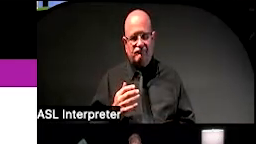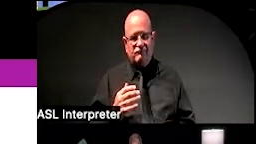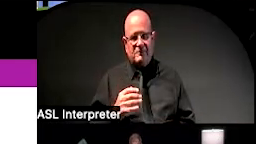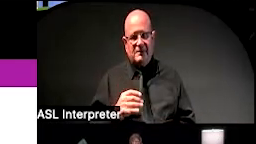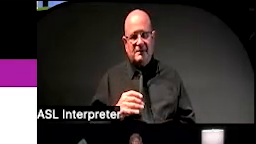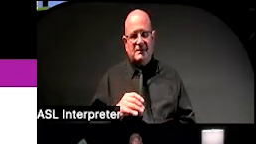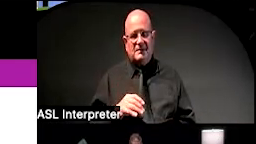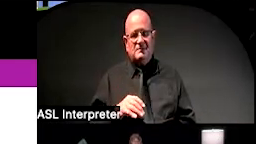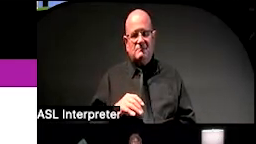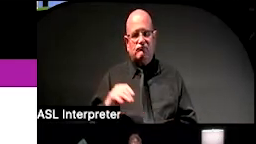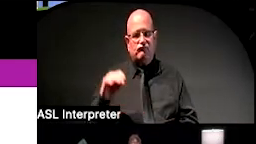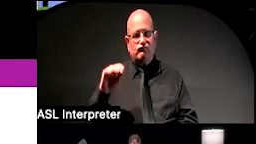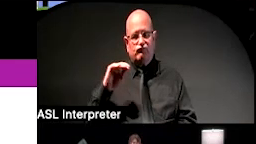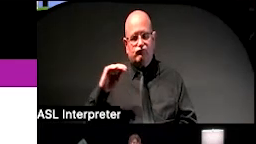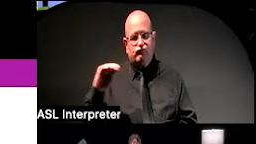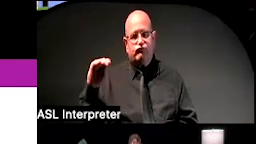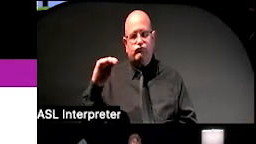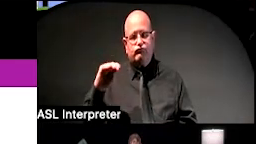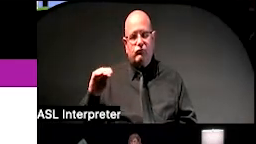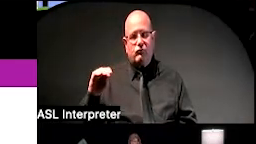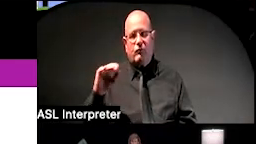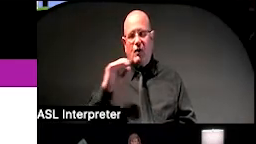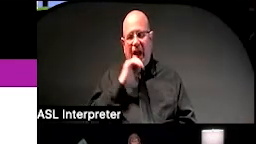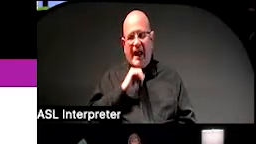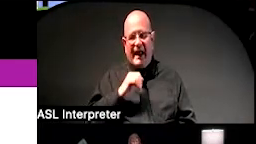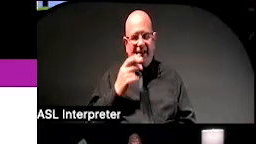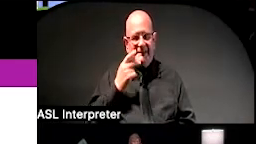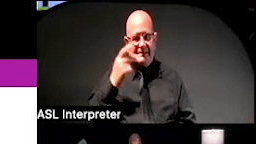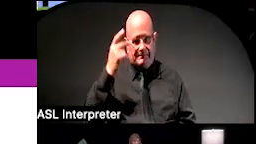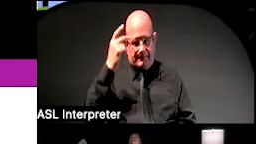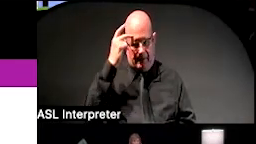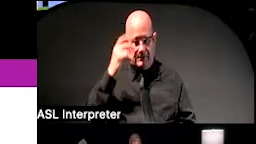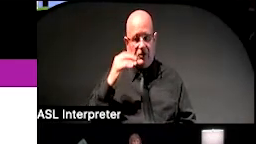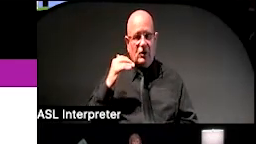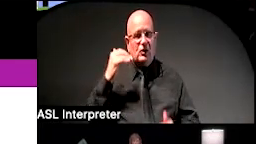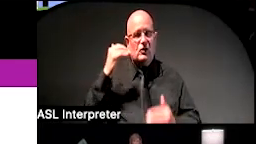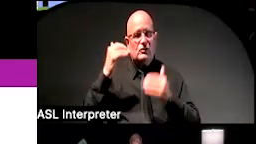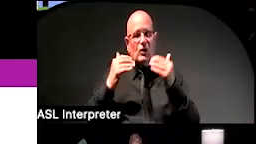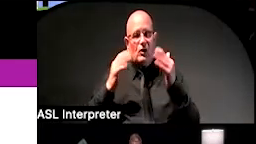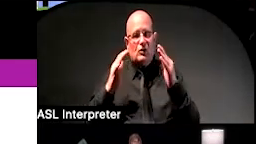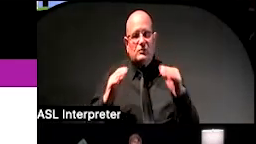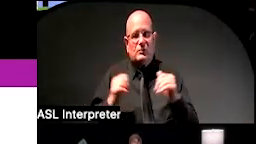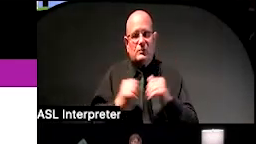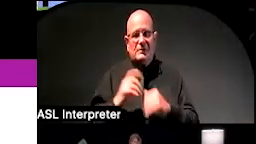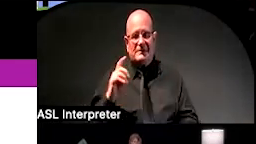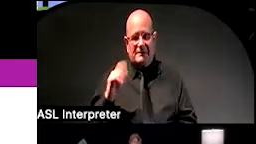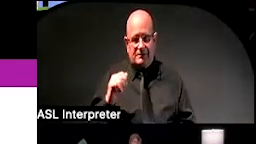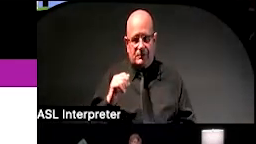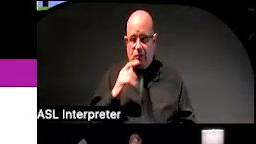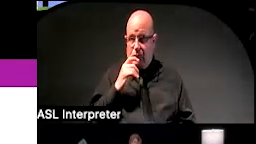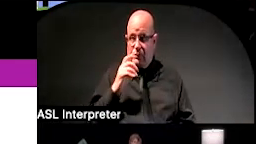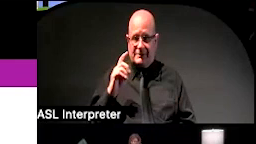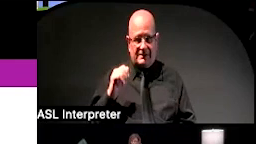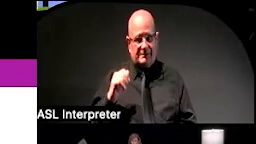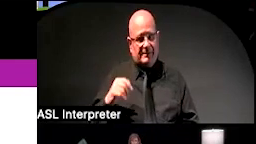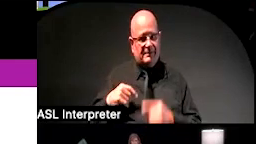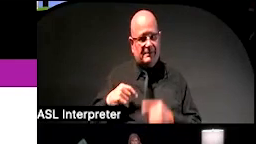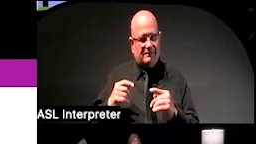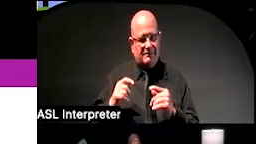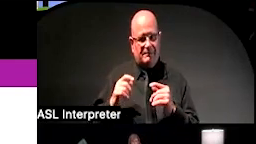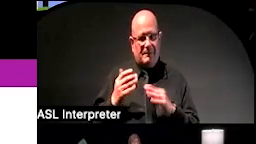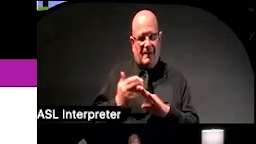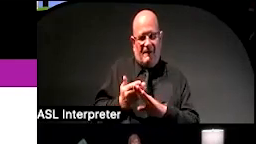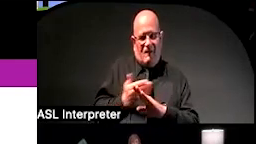aging parents of adult children with disabilities who have had the disability before a certain age, where